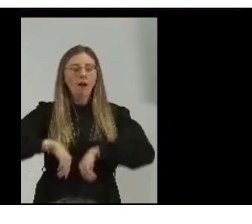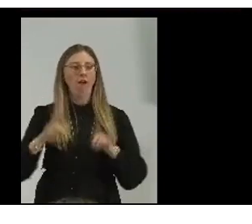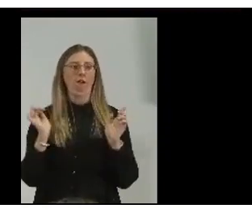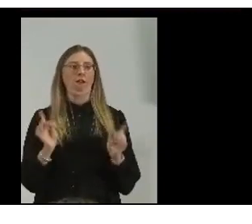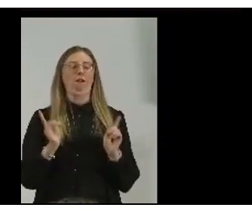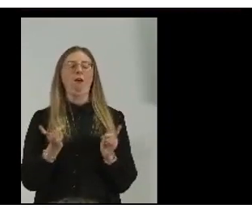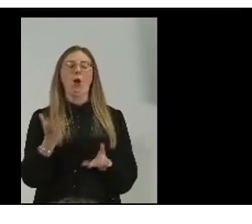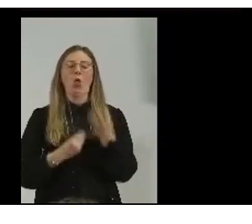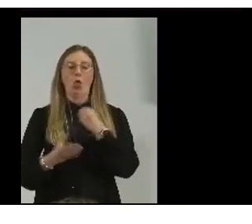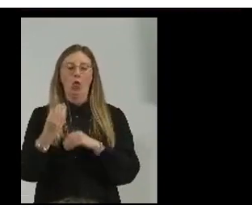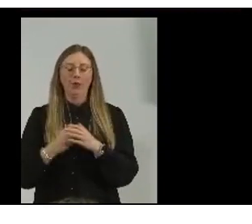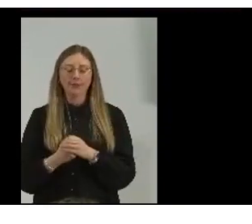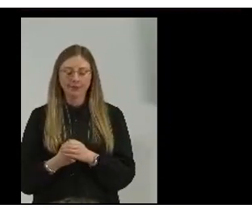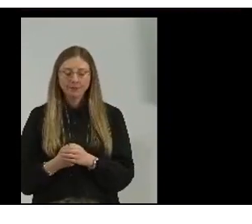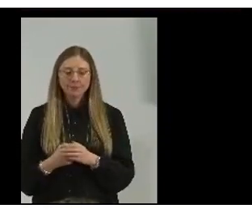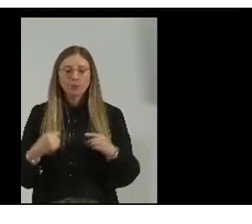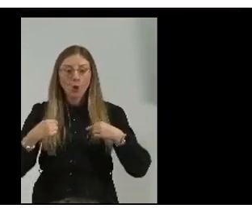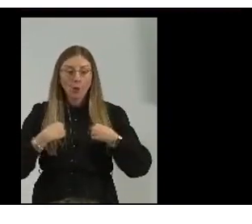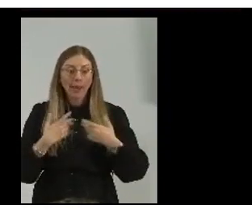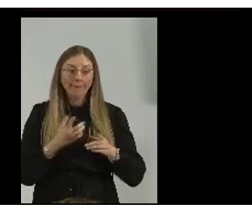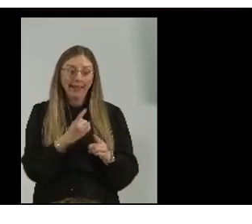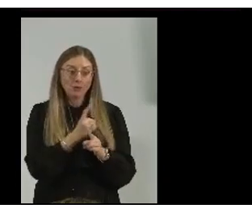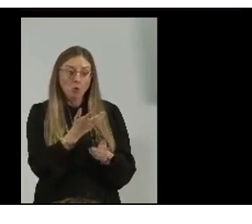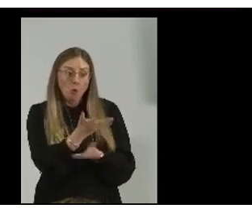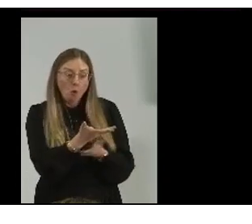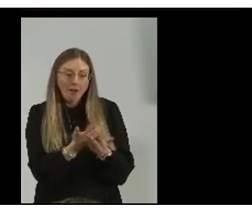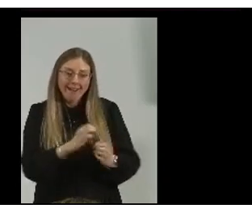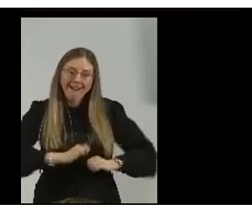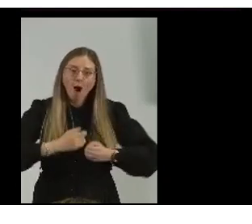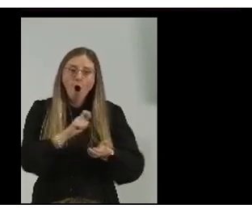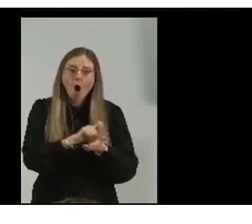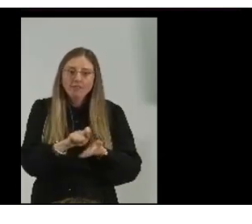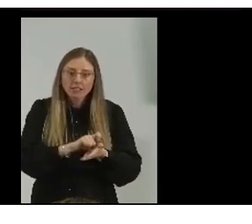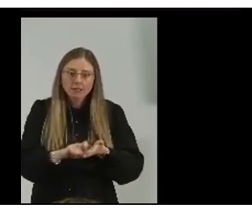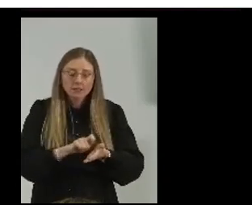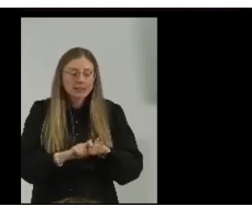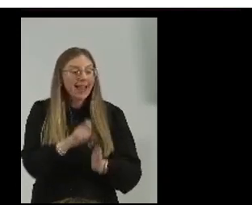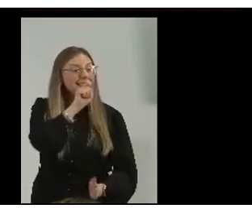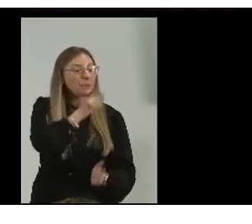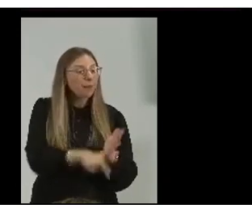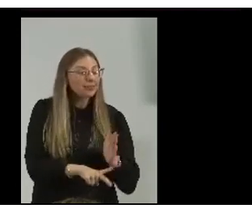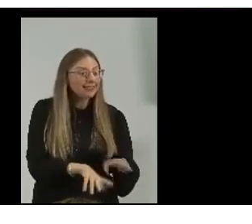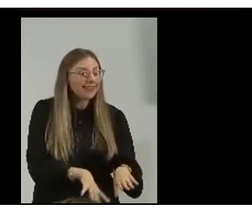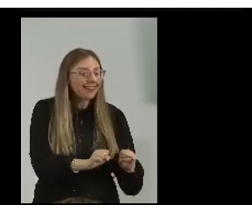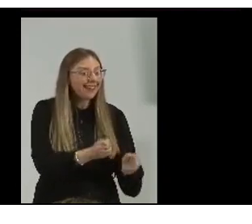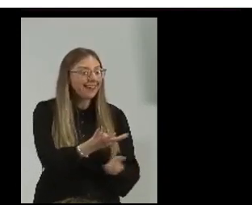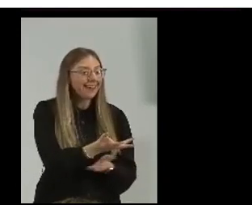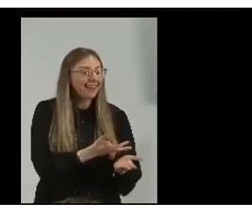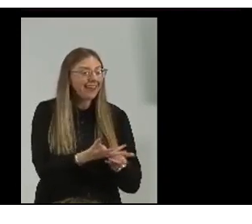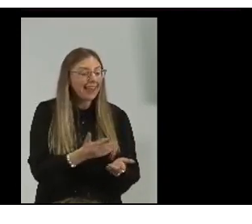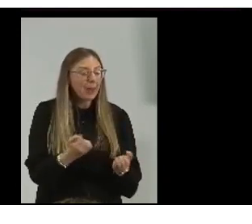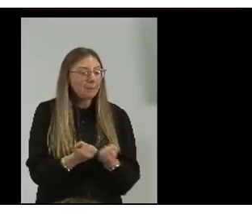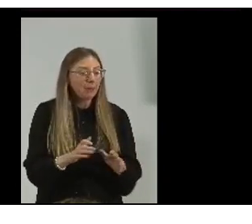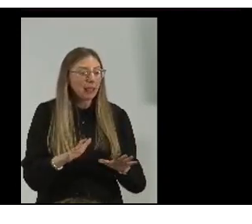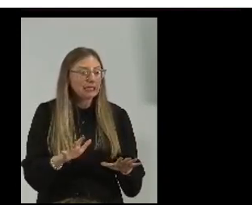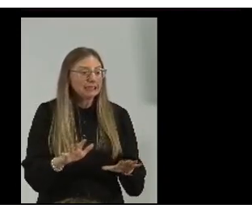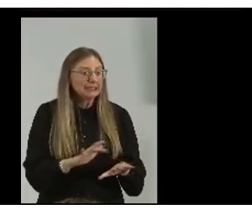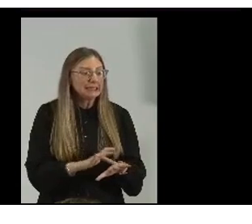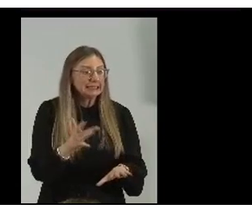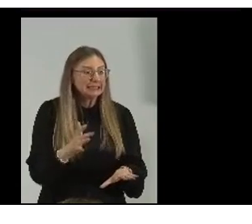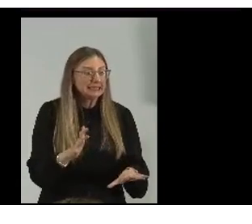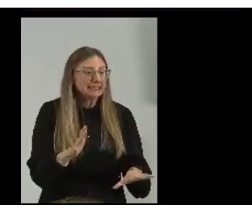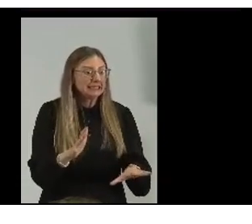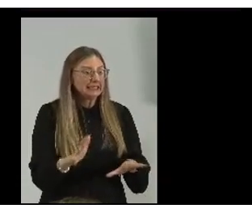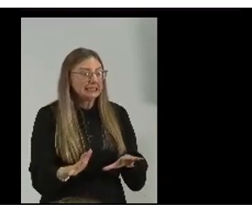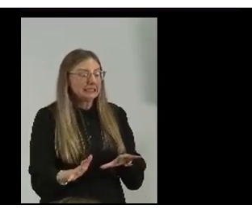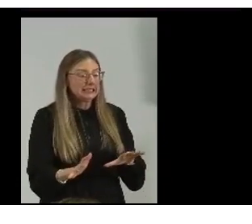and it's something we're discussing in the office, how when you talk about disability, most of the time people walk on eggshells.